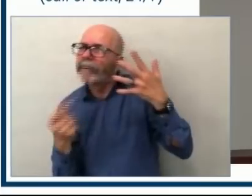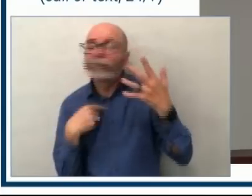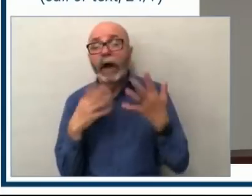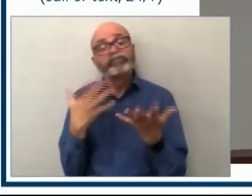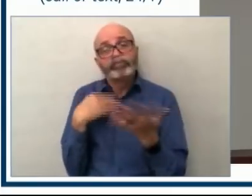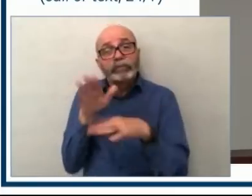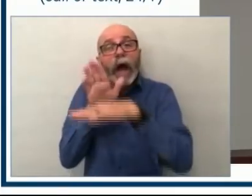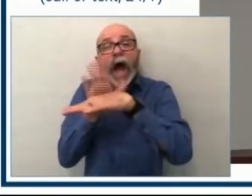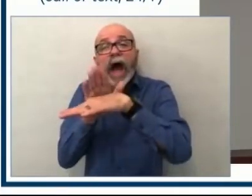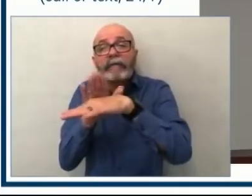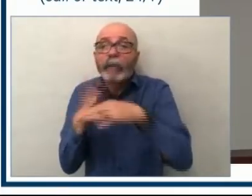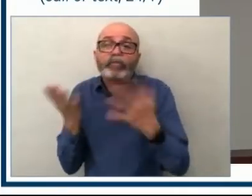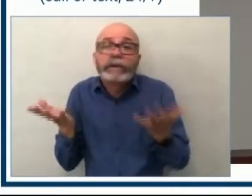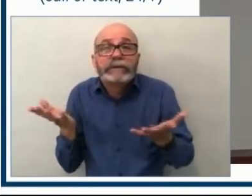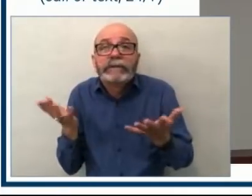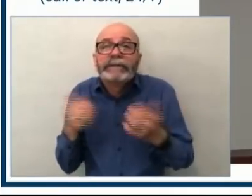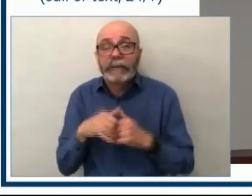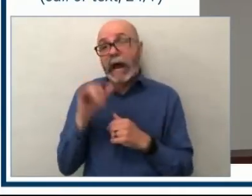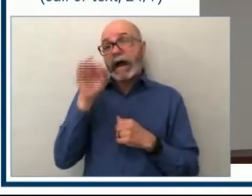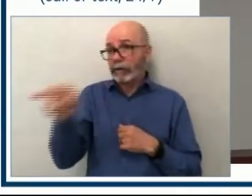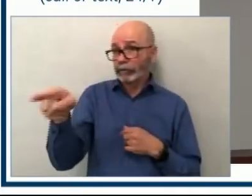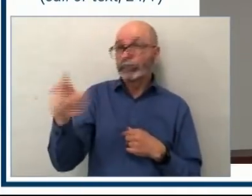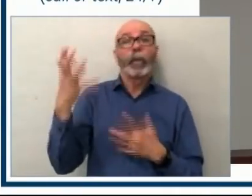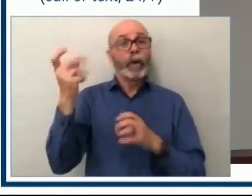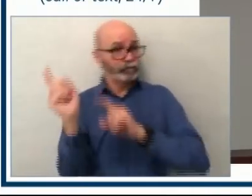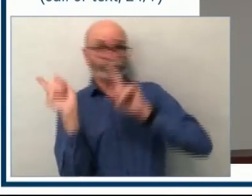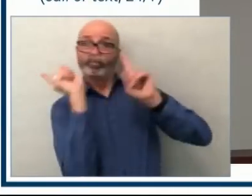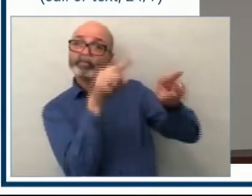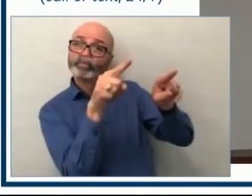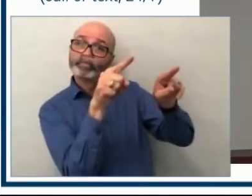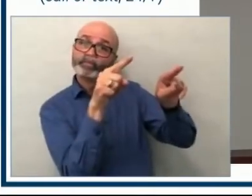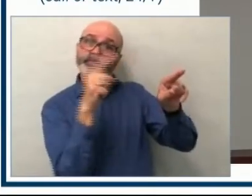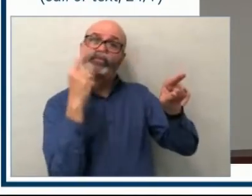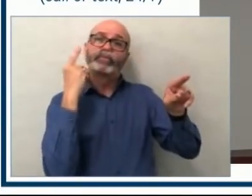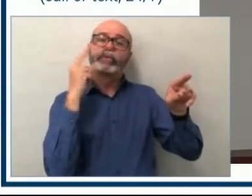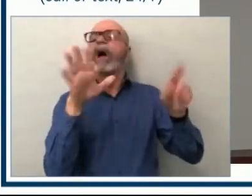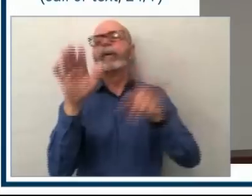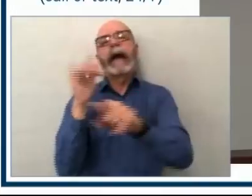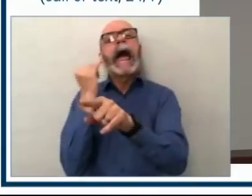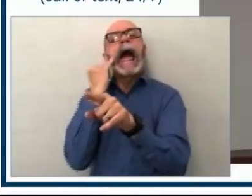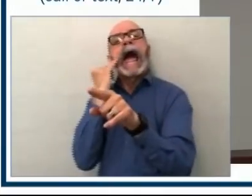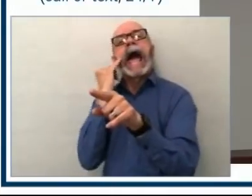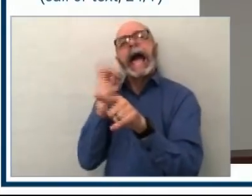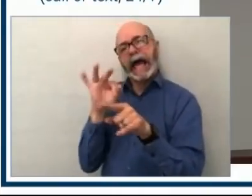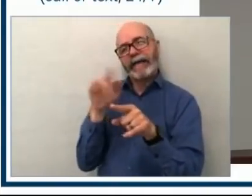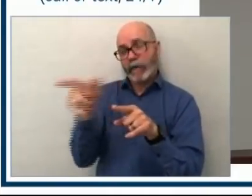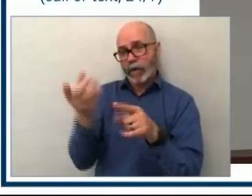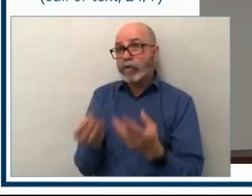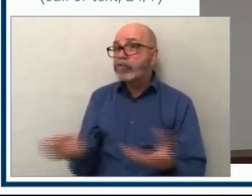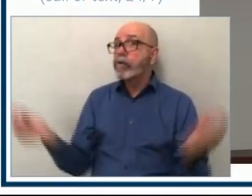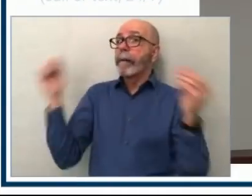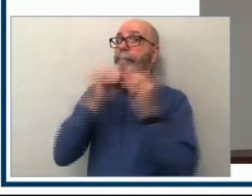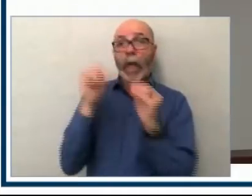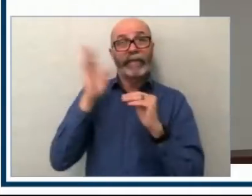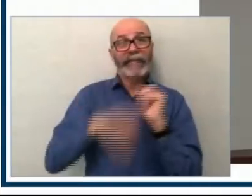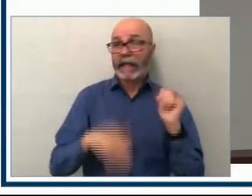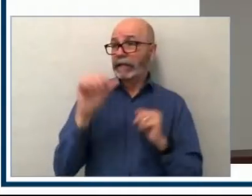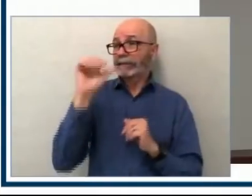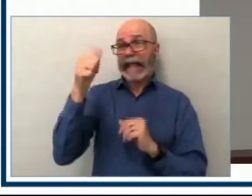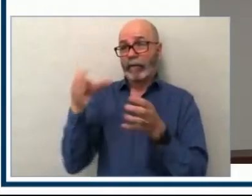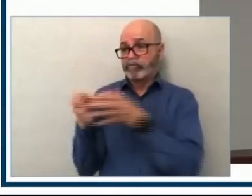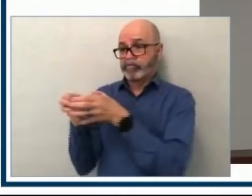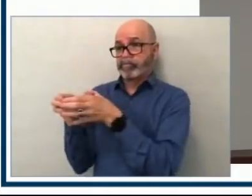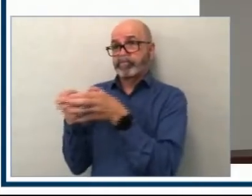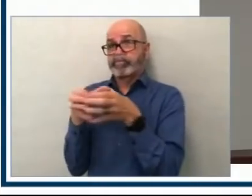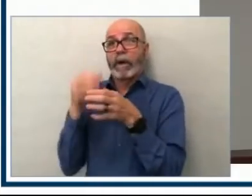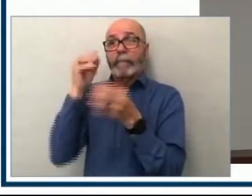single consistent social bubble or family bubble of 10, please consider adding regular testing to your